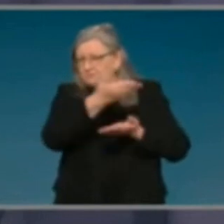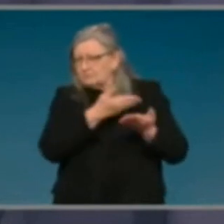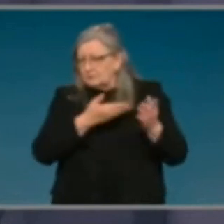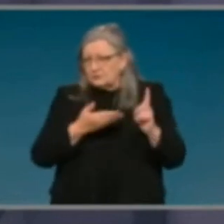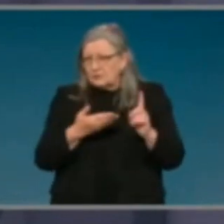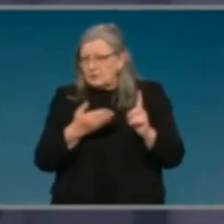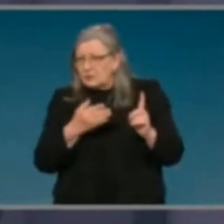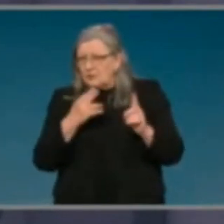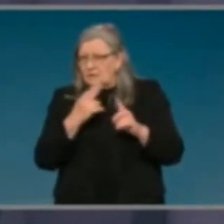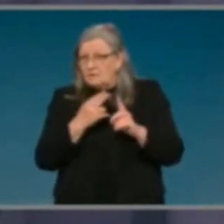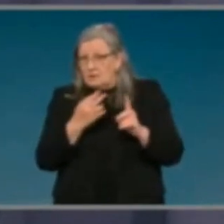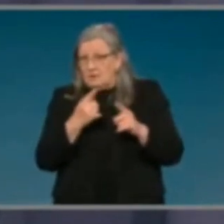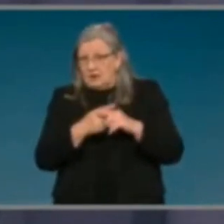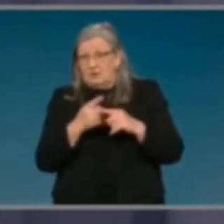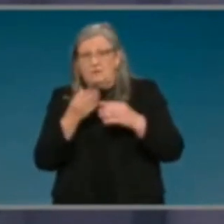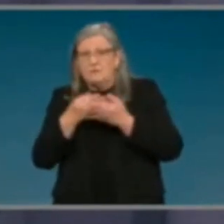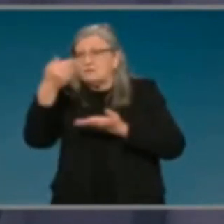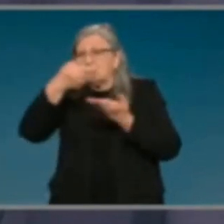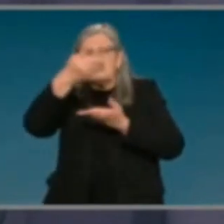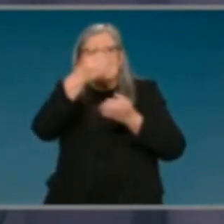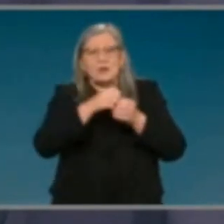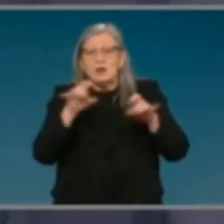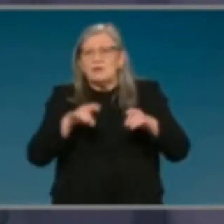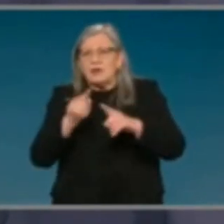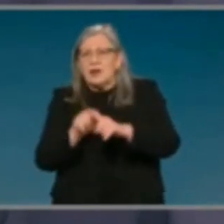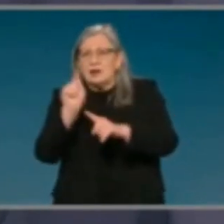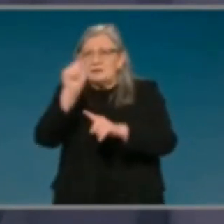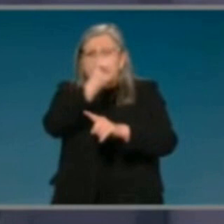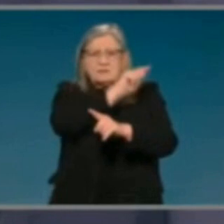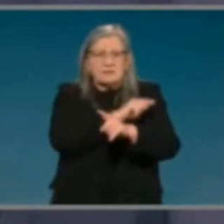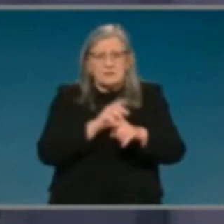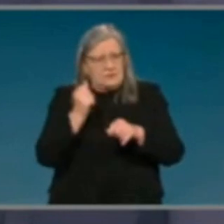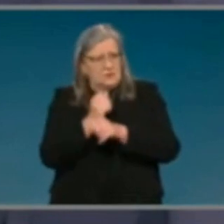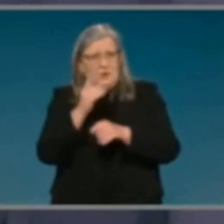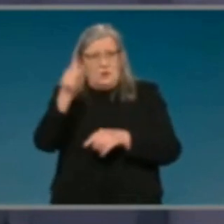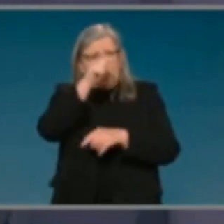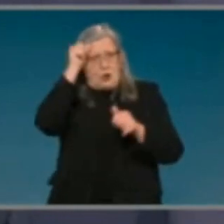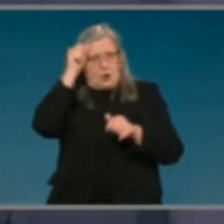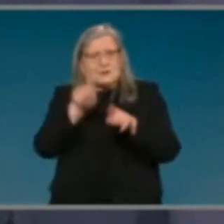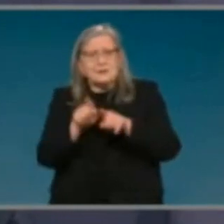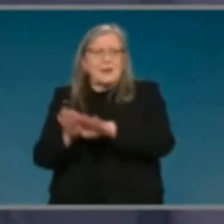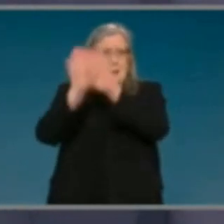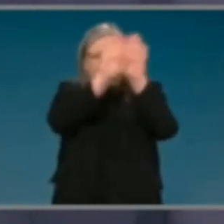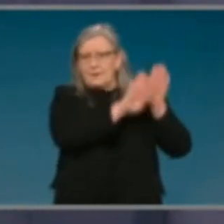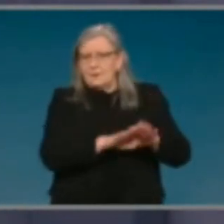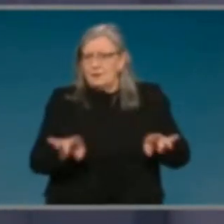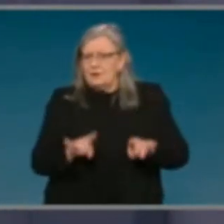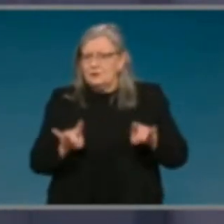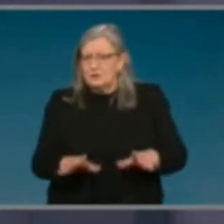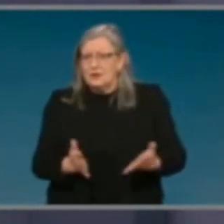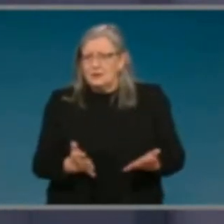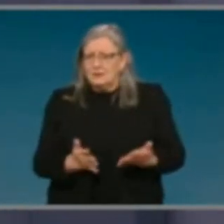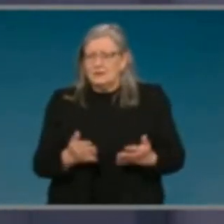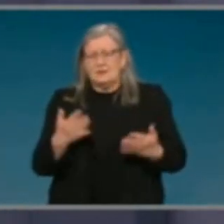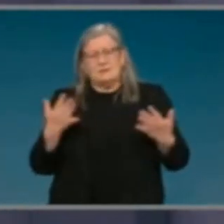common understanding, common information and common actions amongst all of the jurisdictions. And I want to thank the states